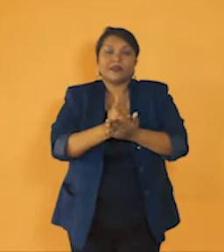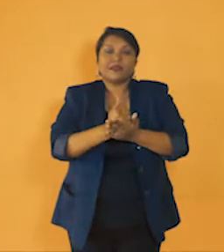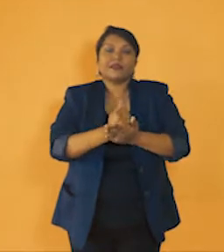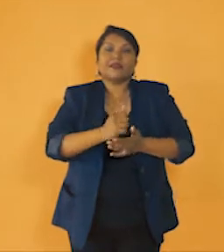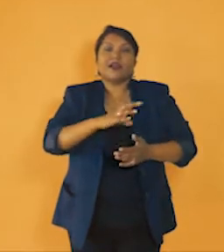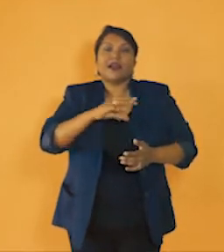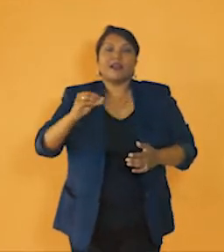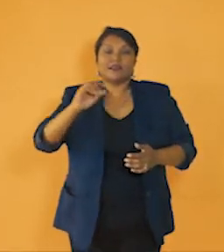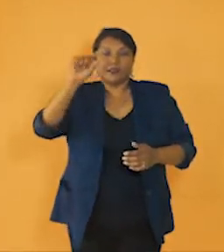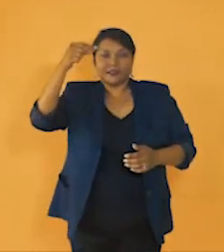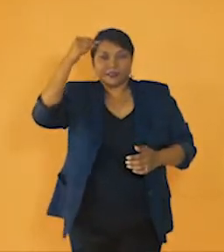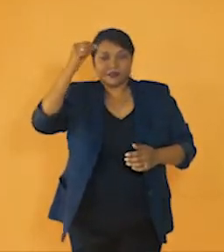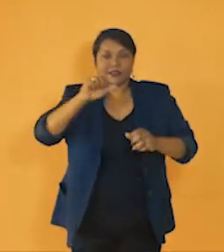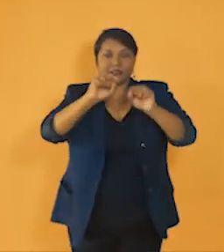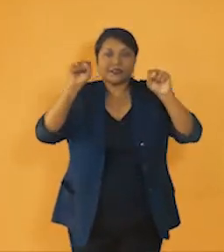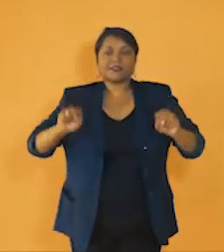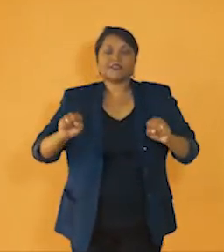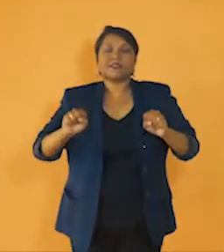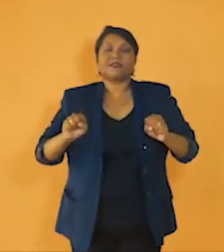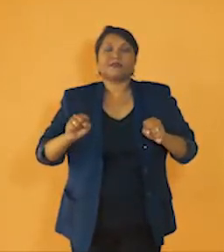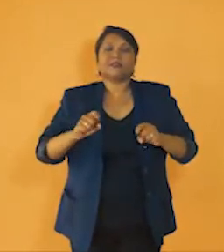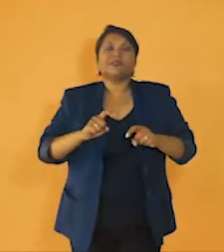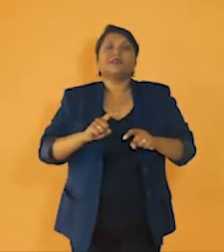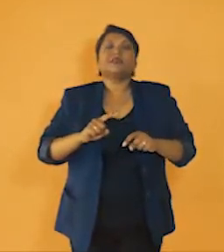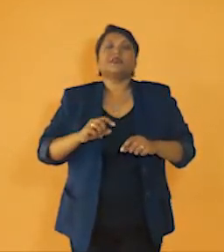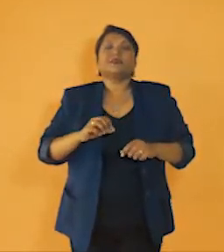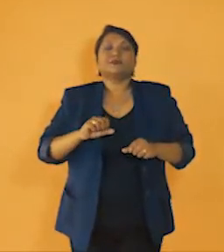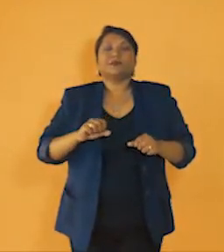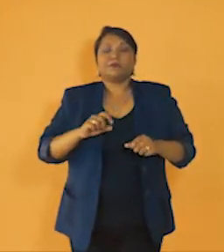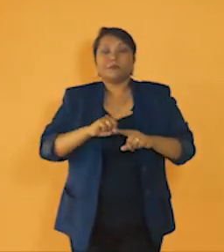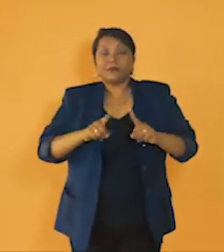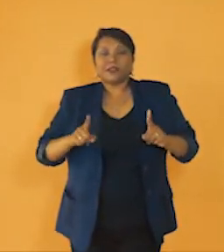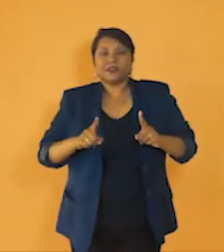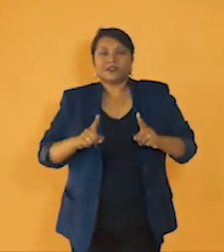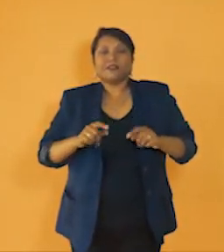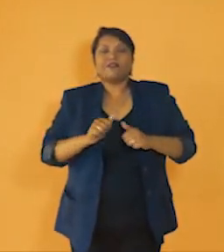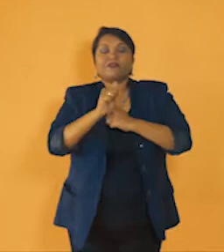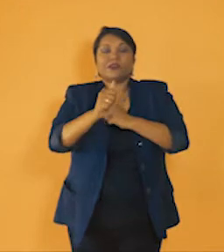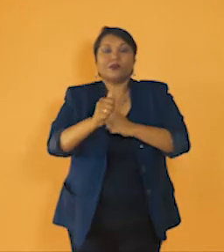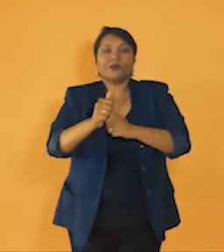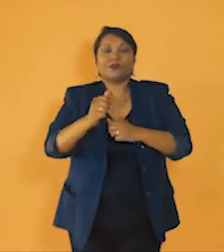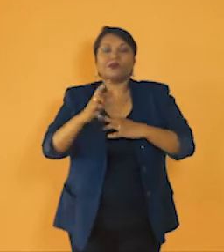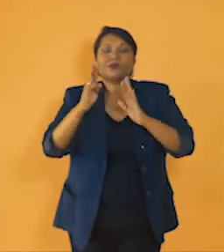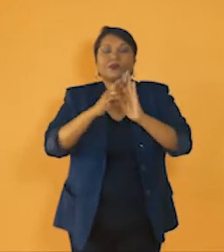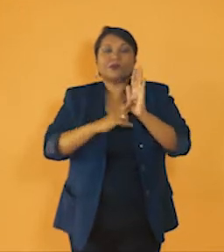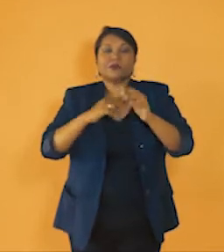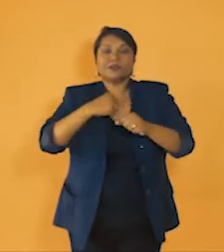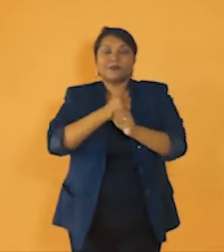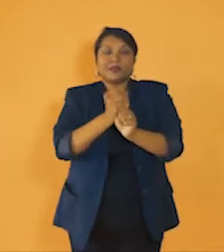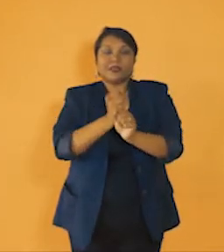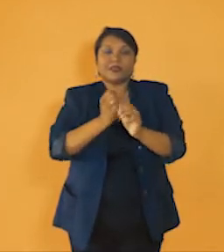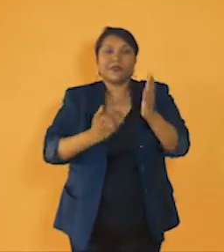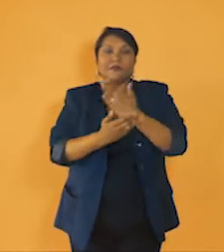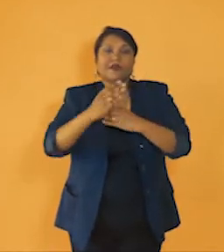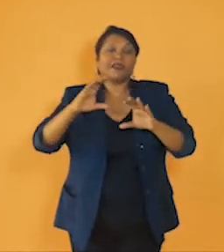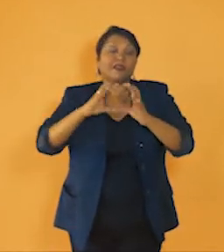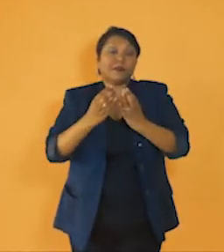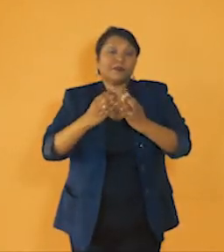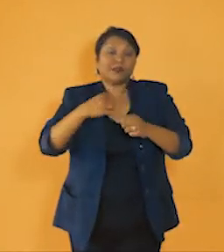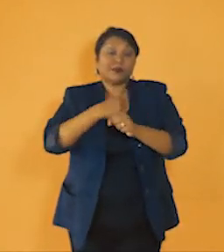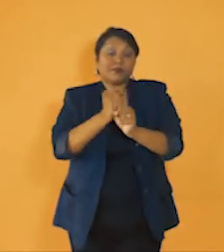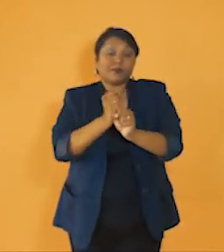by a known regulatory or financial institution, but for the most part by the group of people utilizing this type of